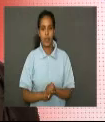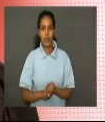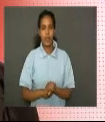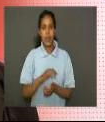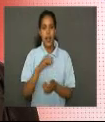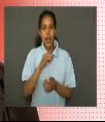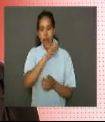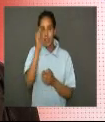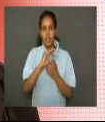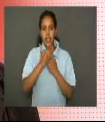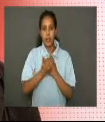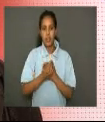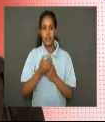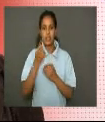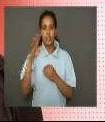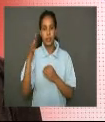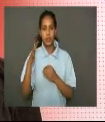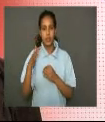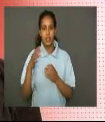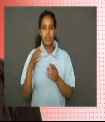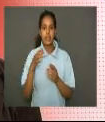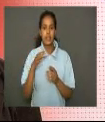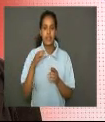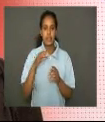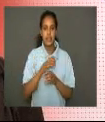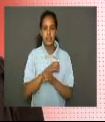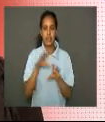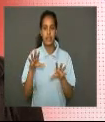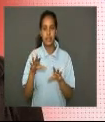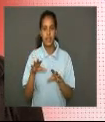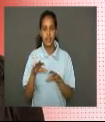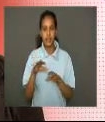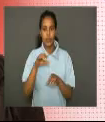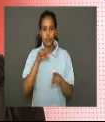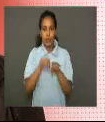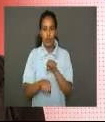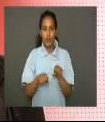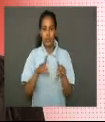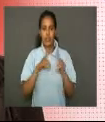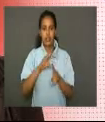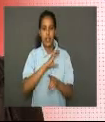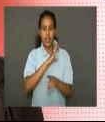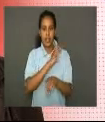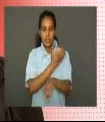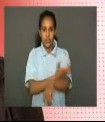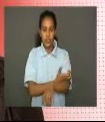As the temperature of the species increases, so does their energy.